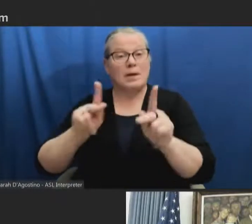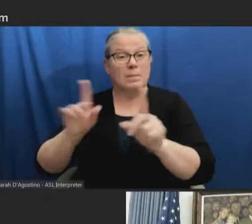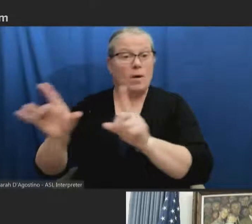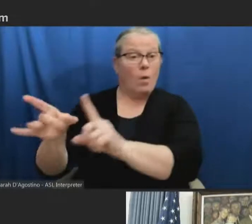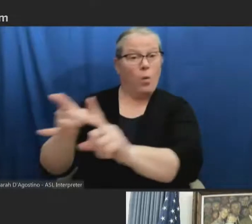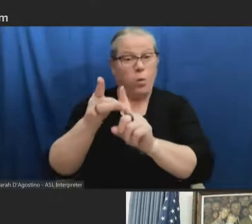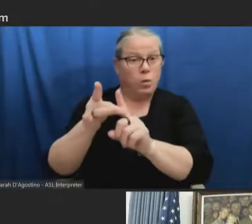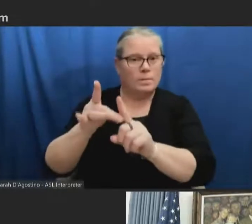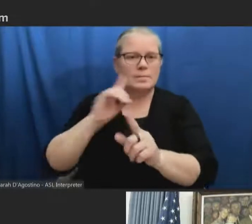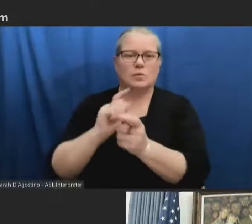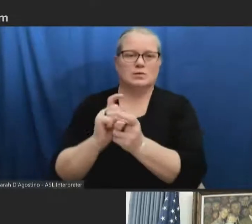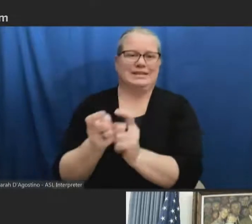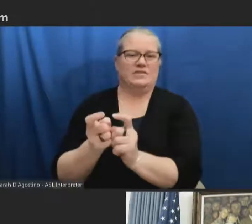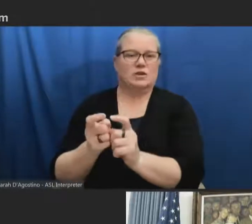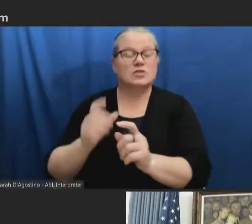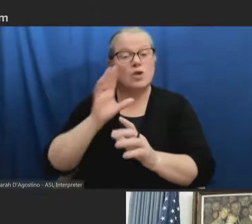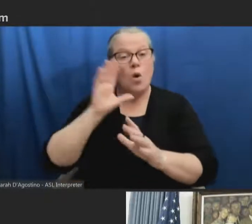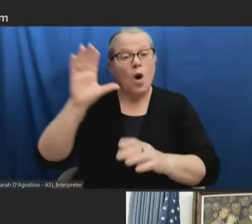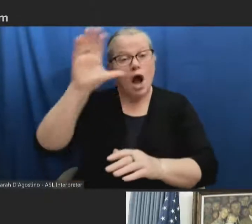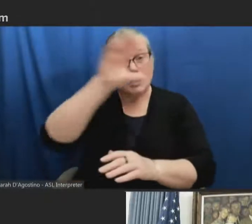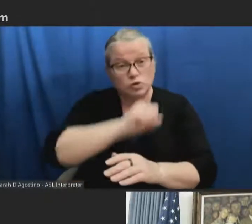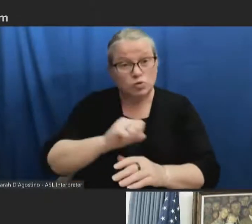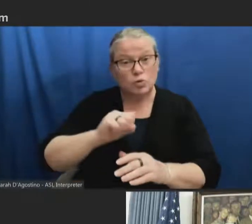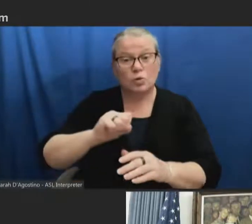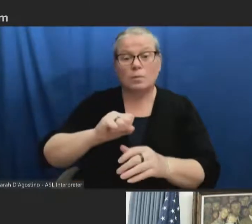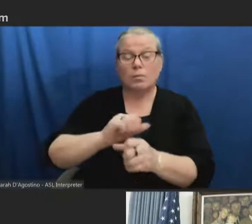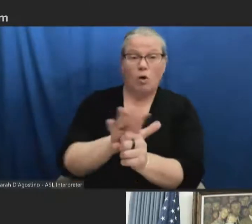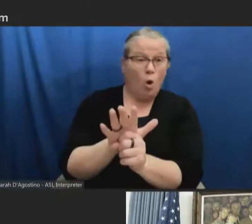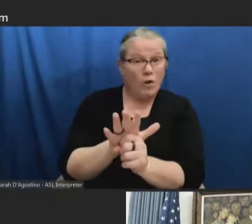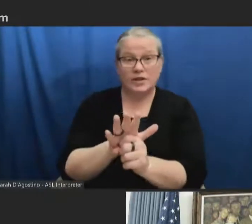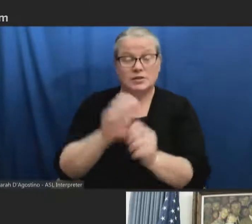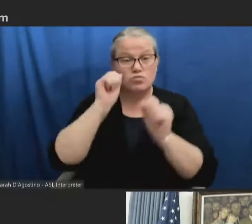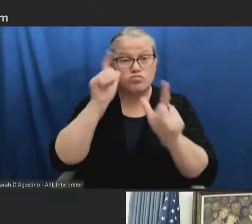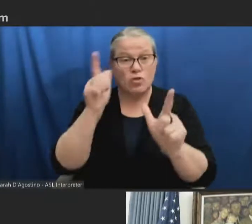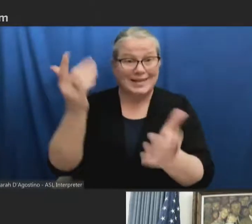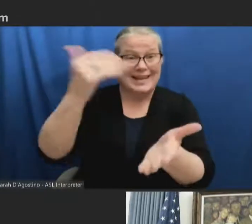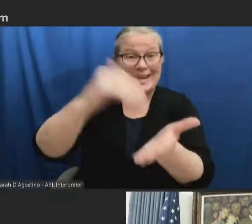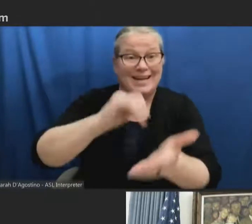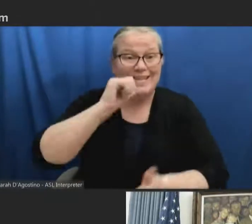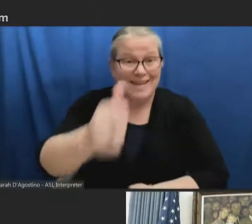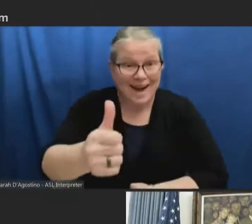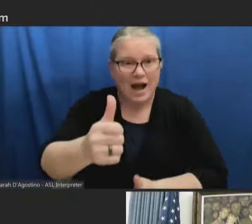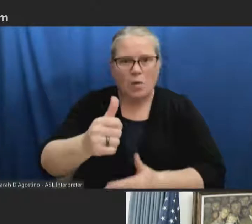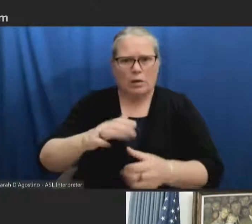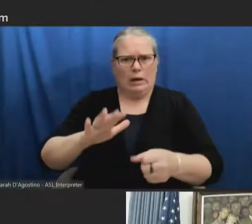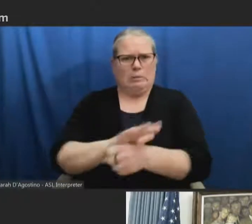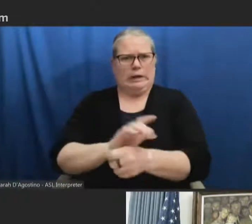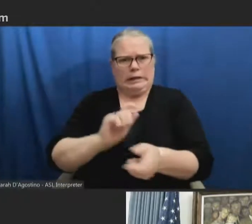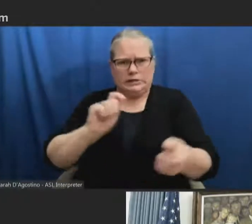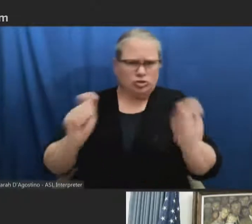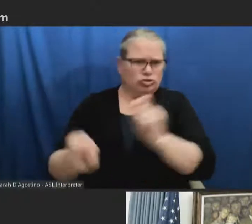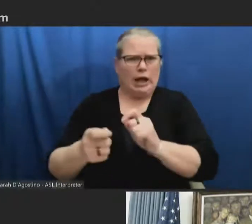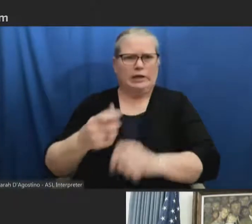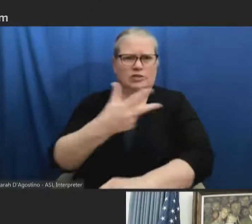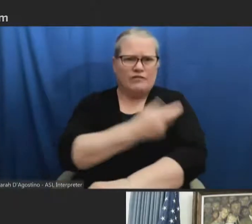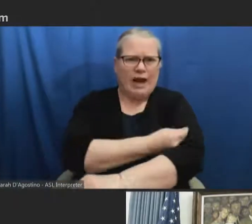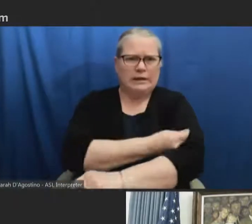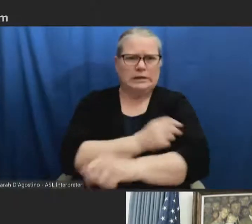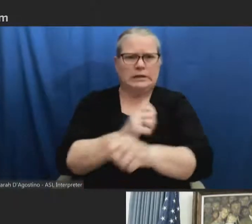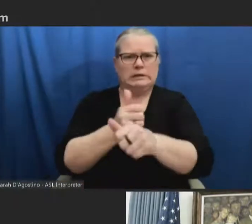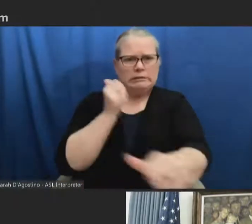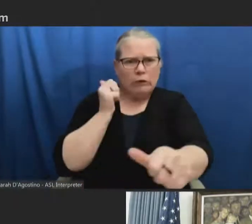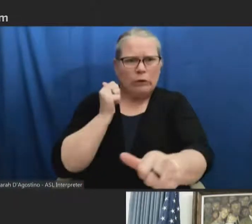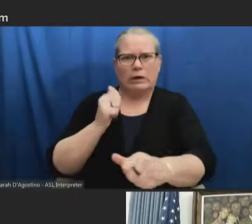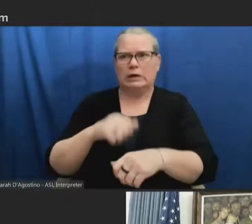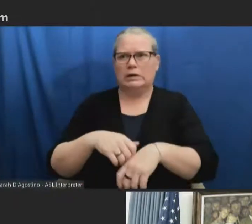virus doesn't do anything to dramatically surprise us, where it completely changes its features in a way that it would evade our vaccines, our therapeutics, our diagnostic tests.